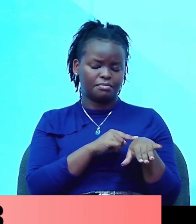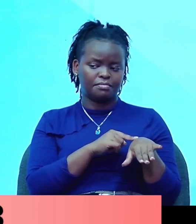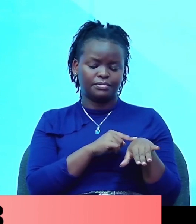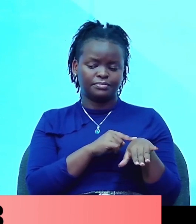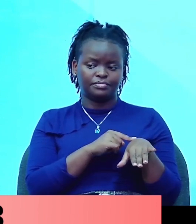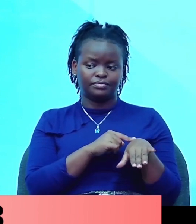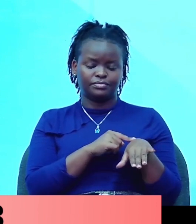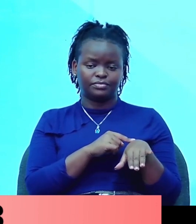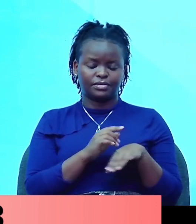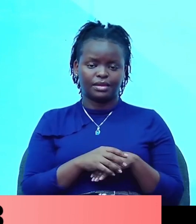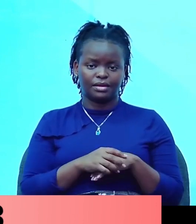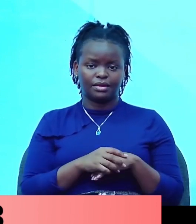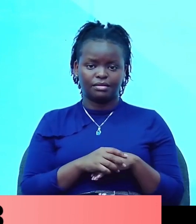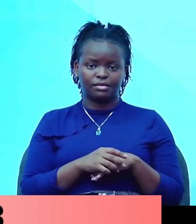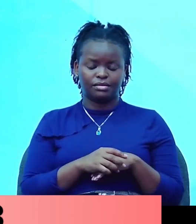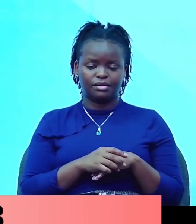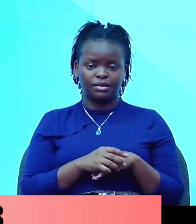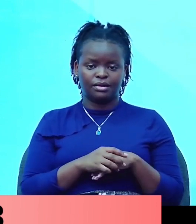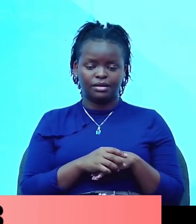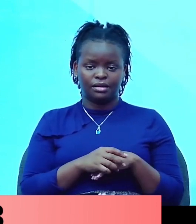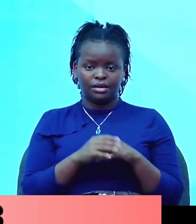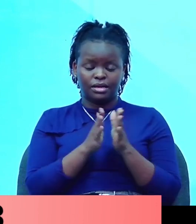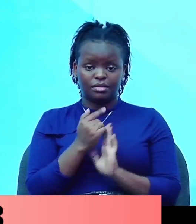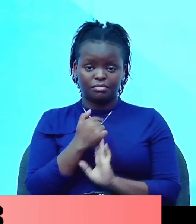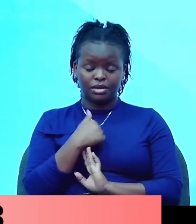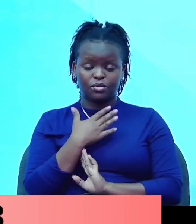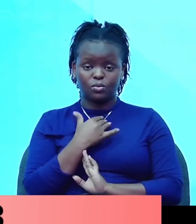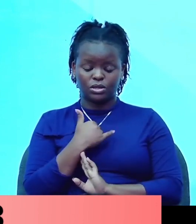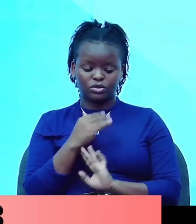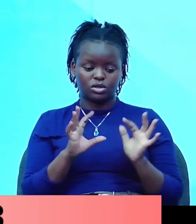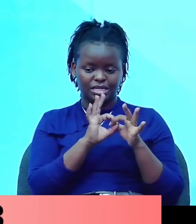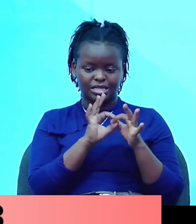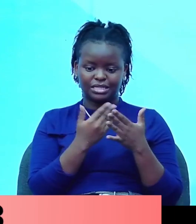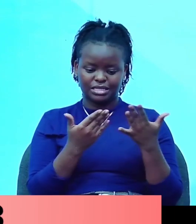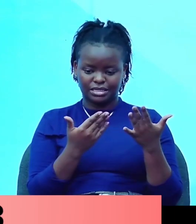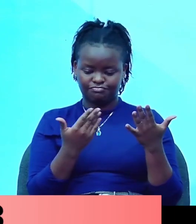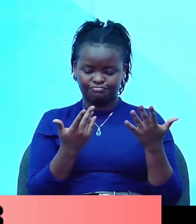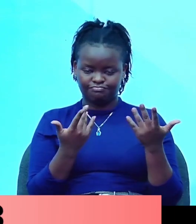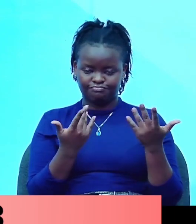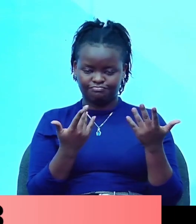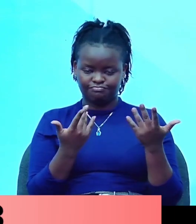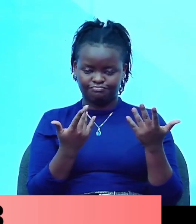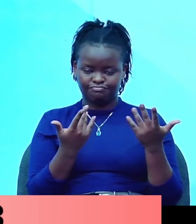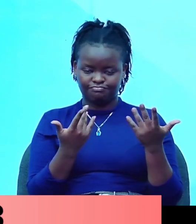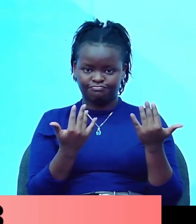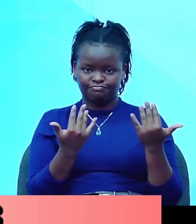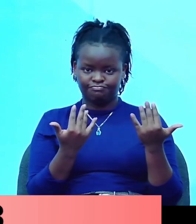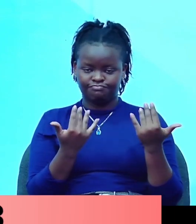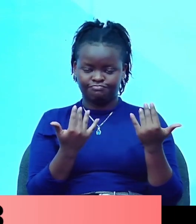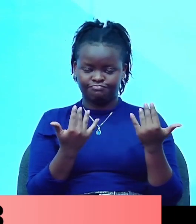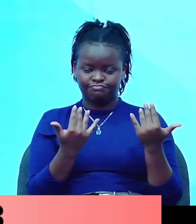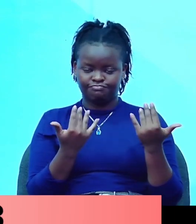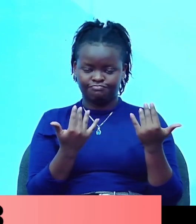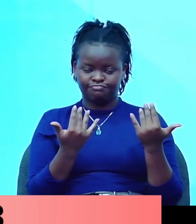fees, right? Planning and whatnot. And I want to tie this to the big rewards we are having along with